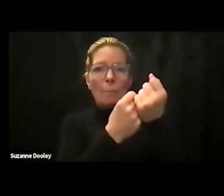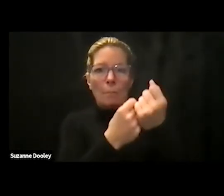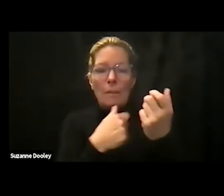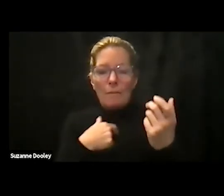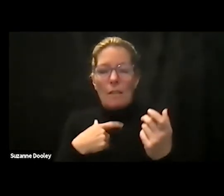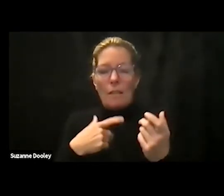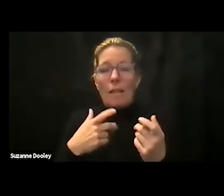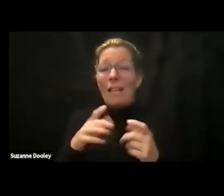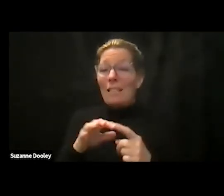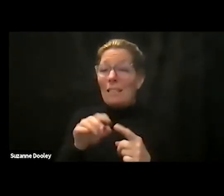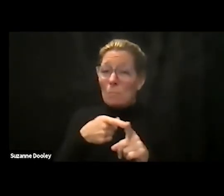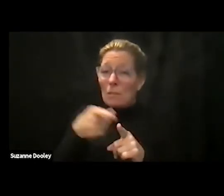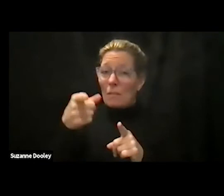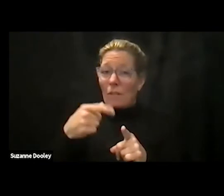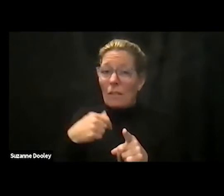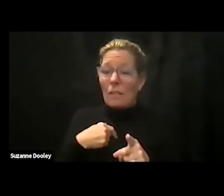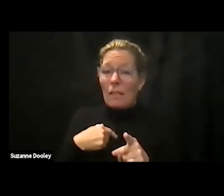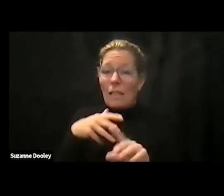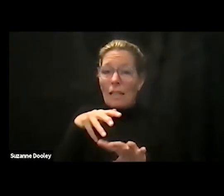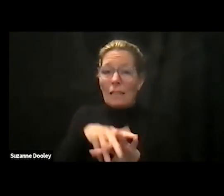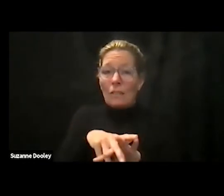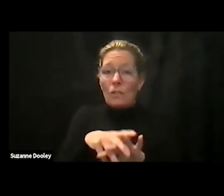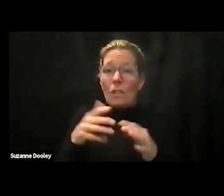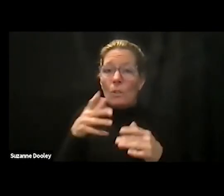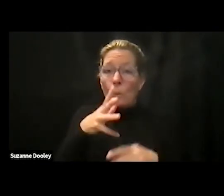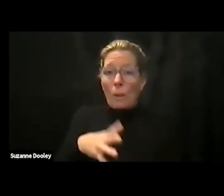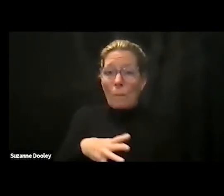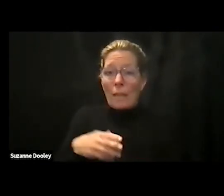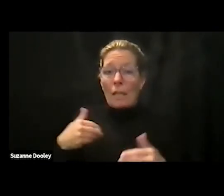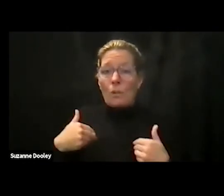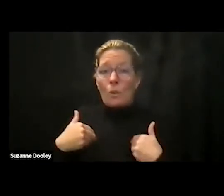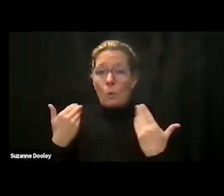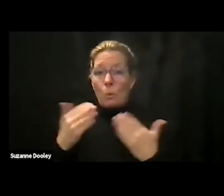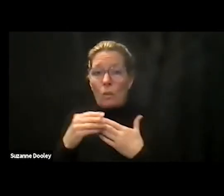Indigenous women and youth leadership.